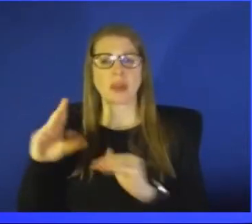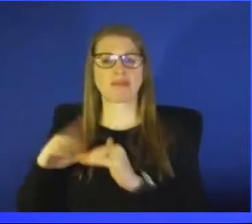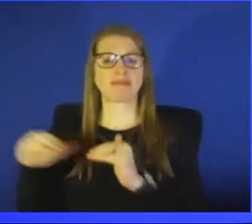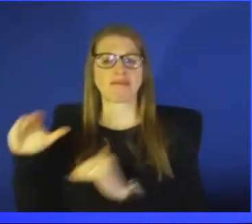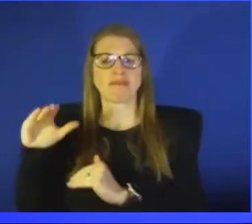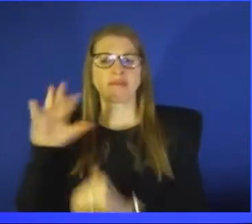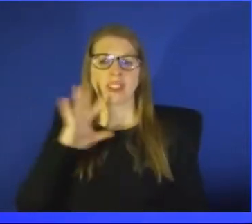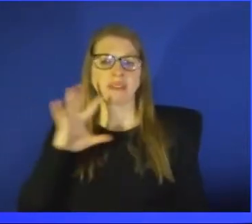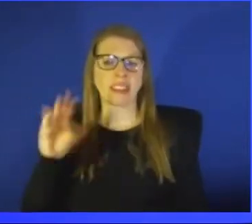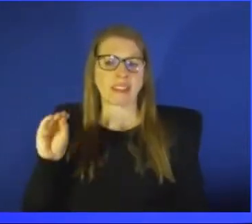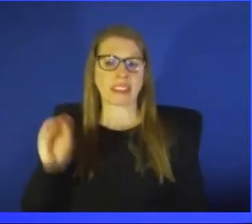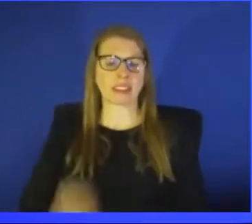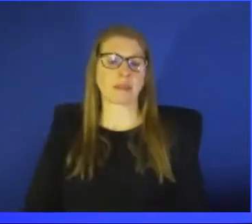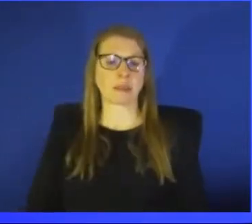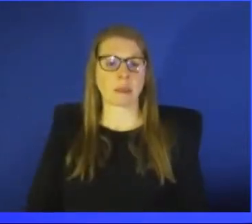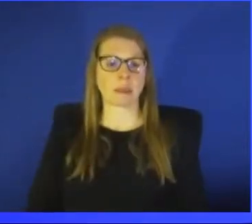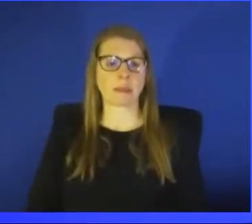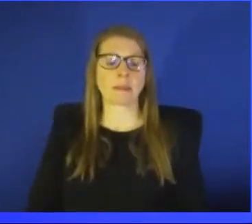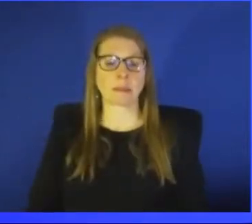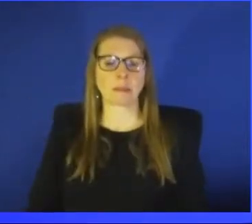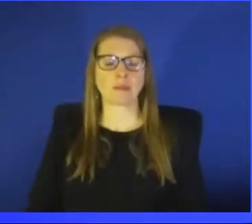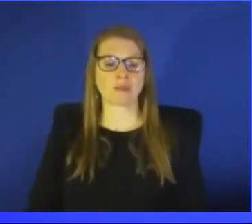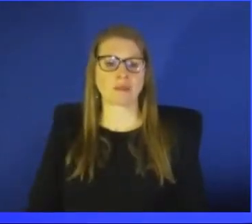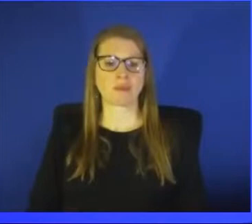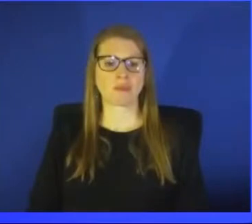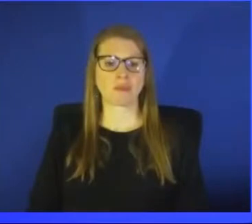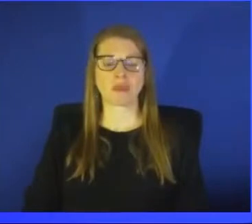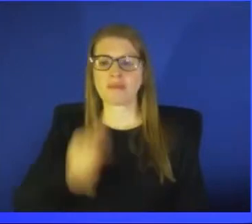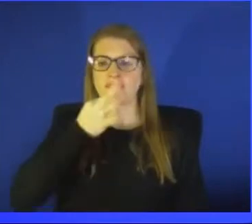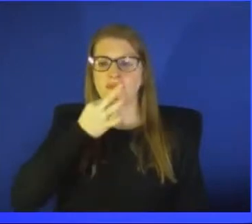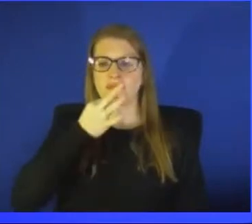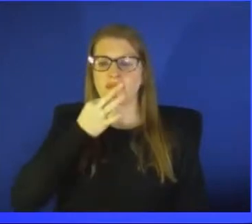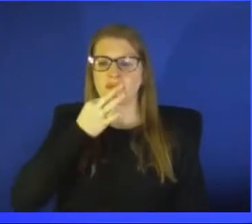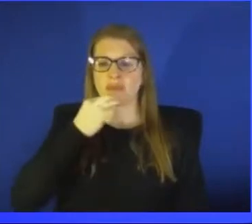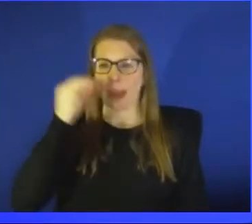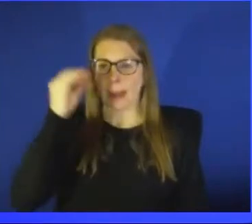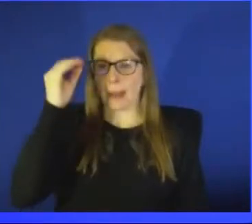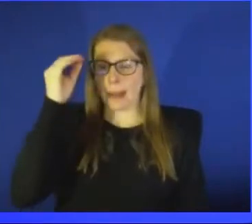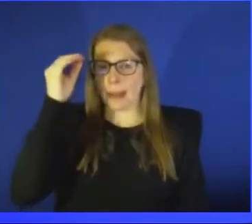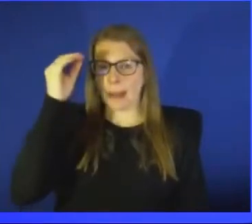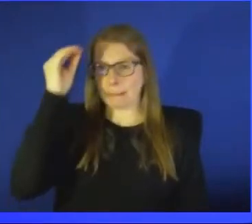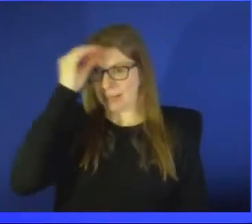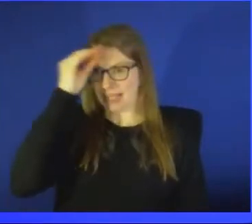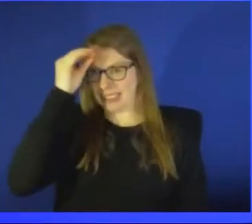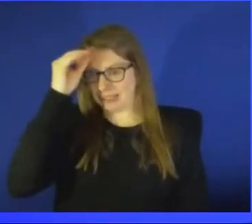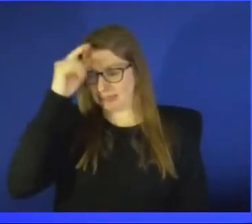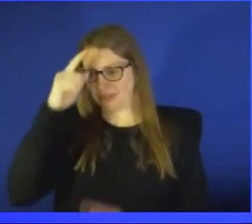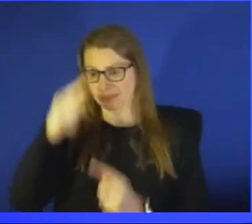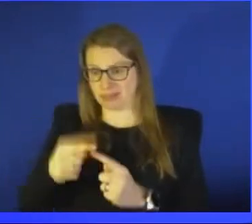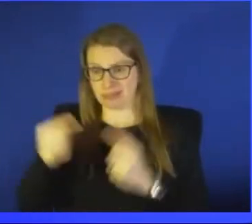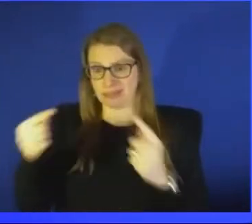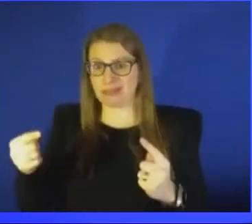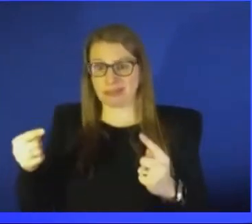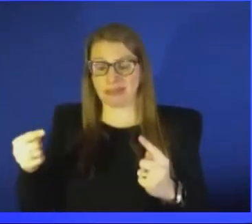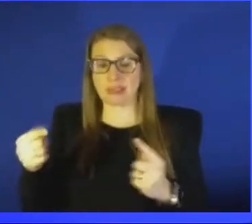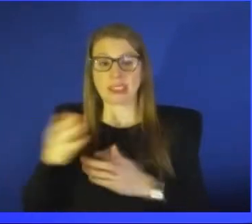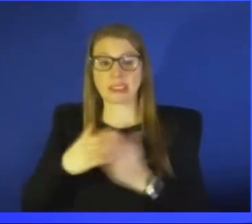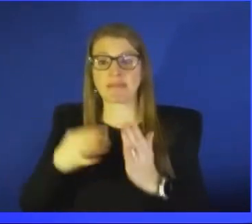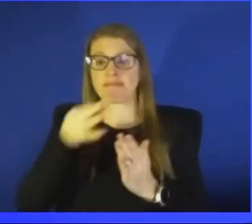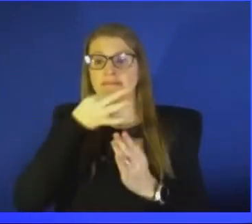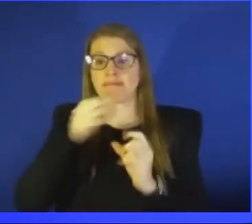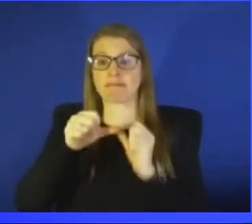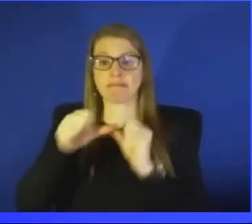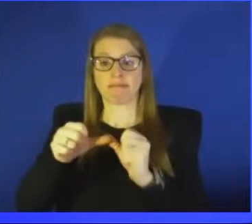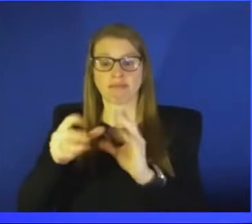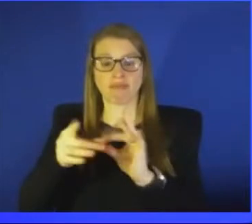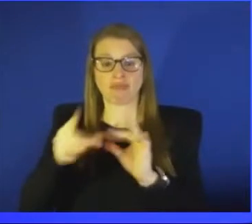understand that there is still a lot of expert opinion which differs. Right. Because we know and understand, and there are some experts who continue to say and believe